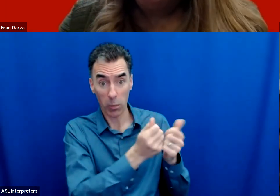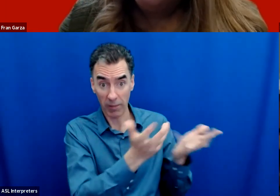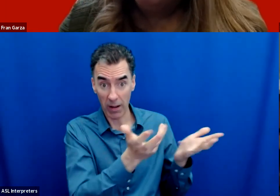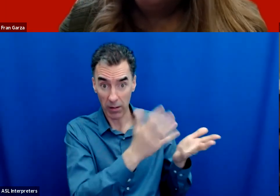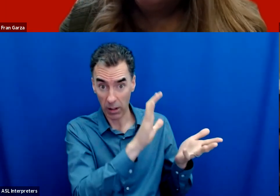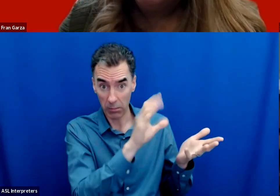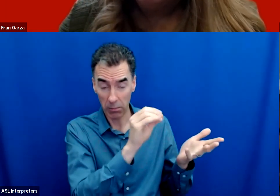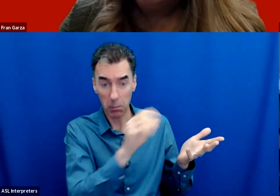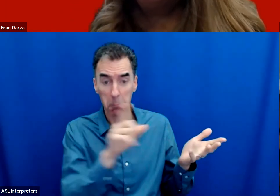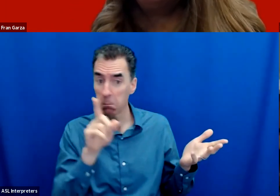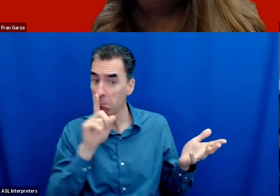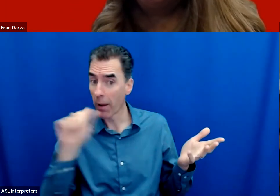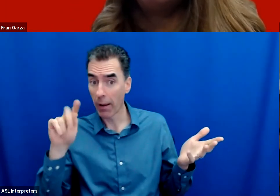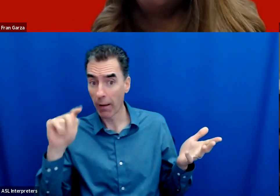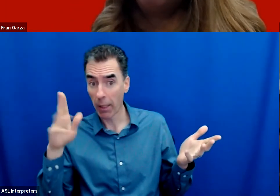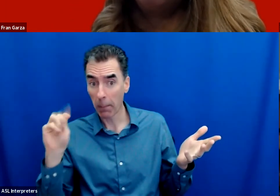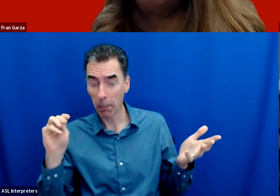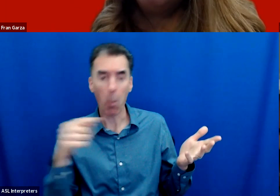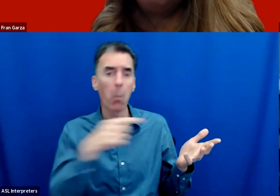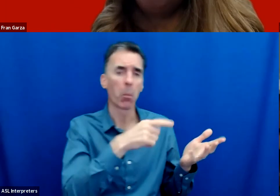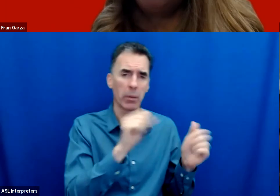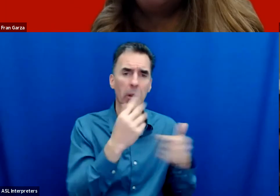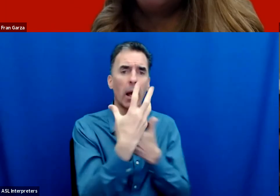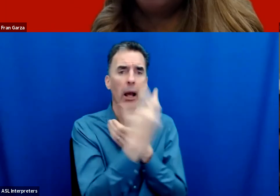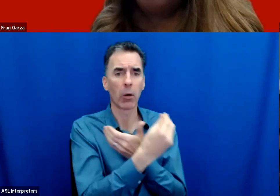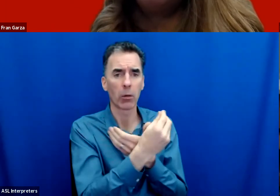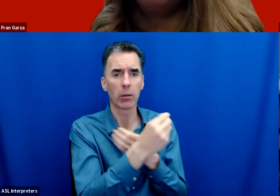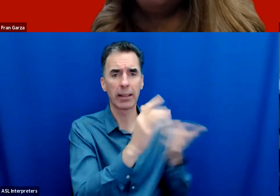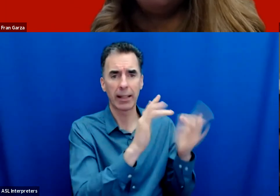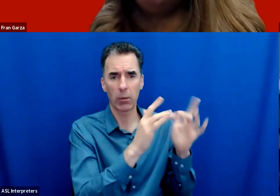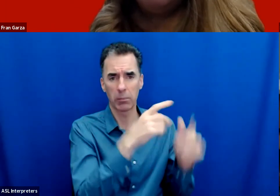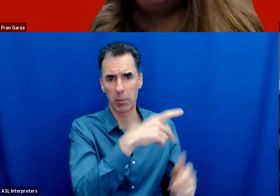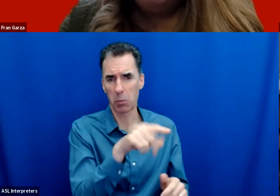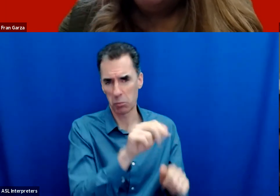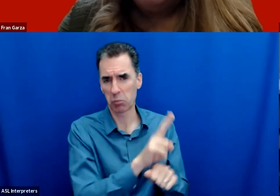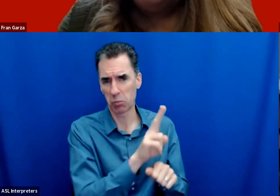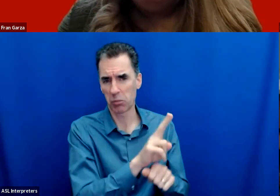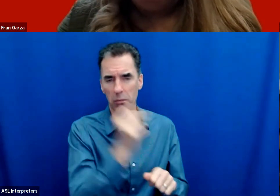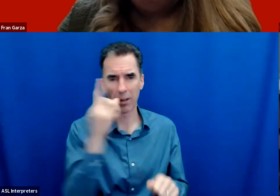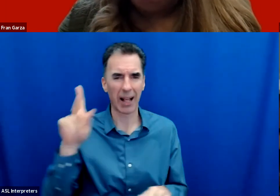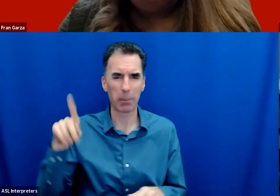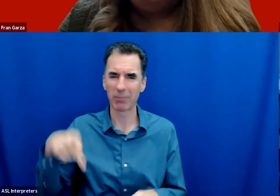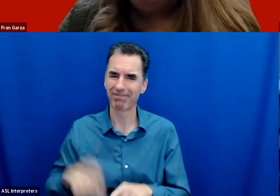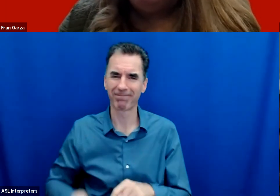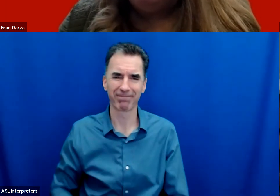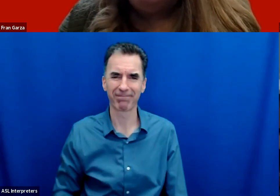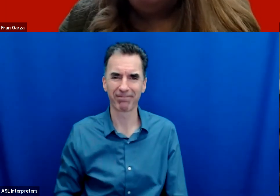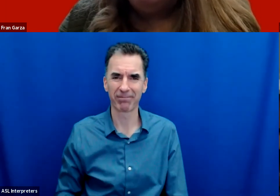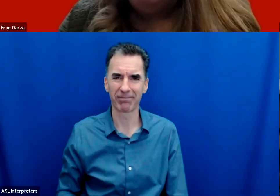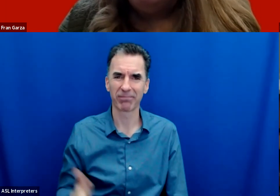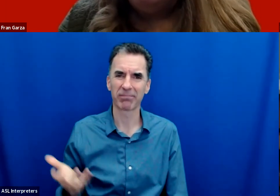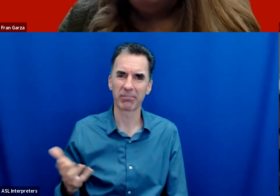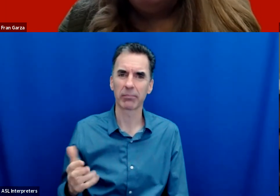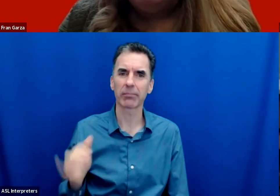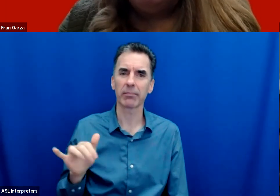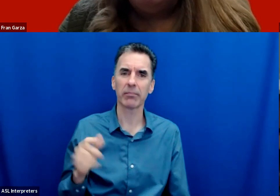the Anthem network, then yes, you can use your out-of-network PPO benefits for that, Right. but not Kaiser. Well, sometimes you